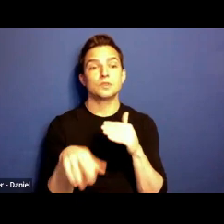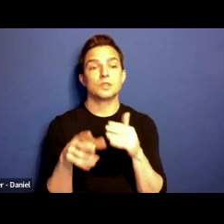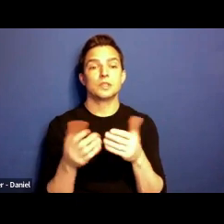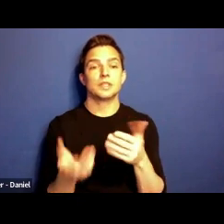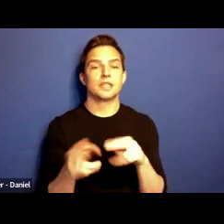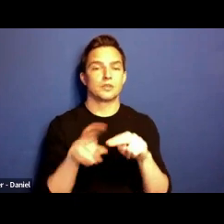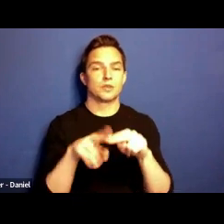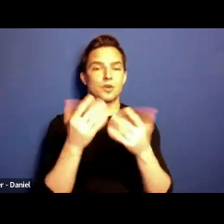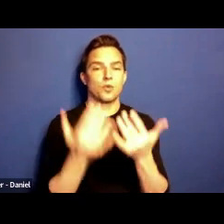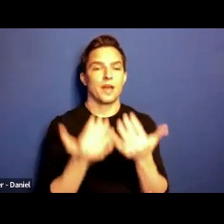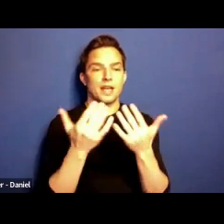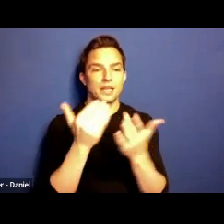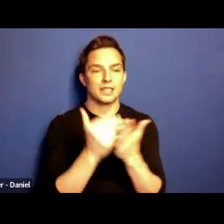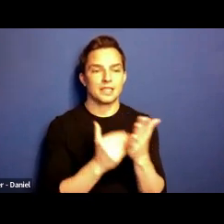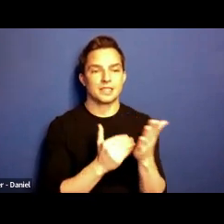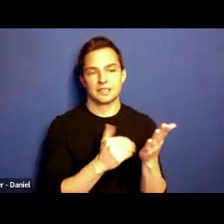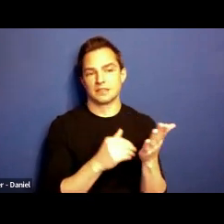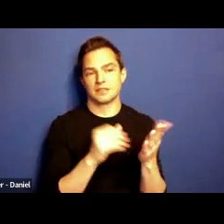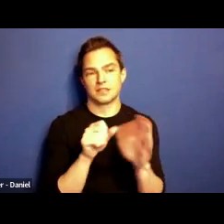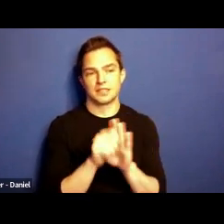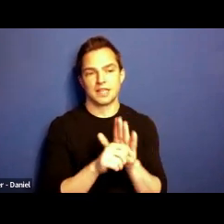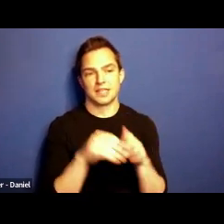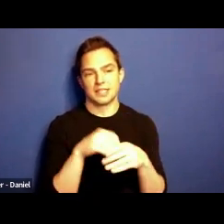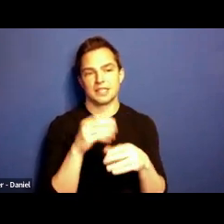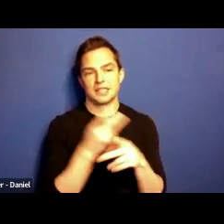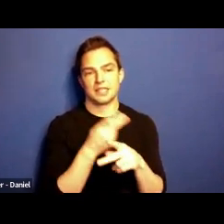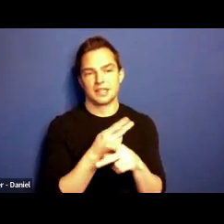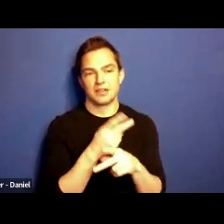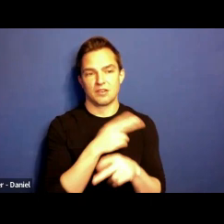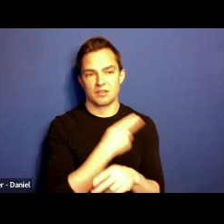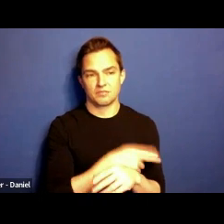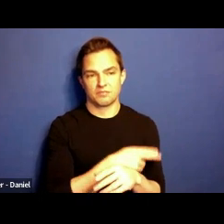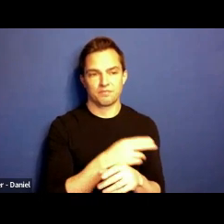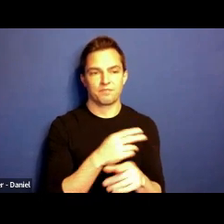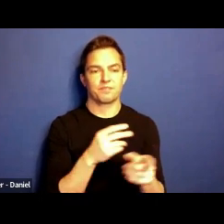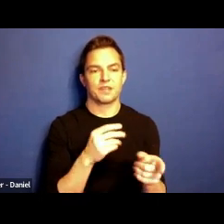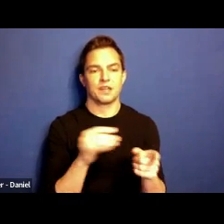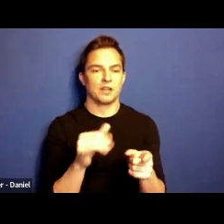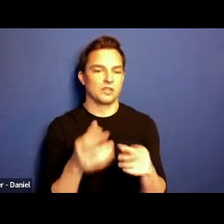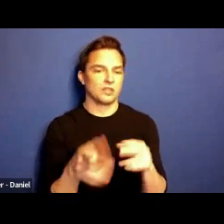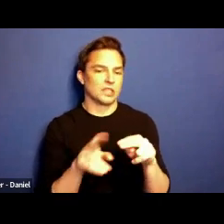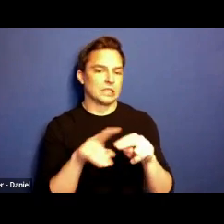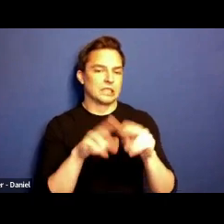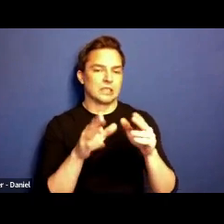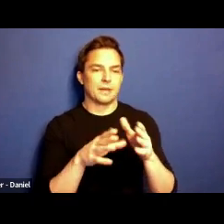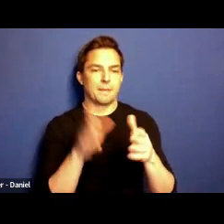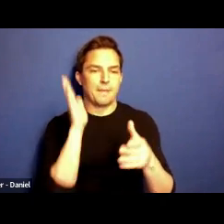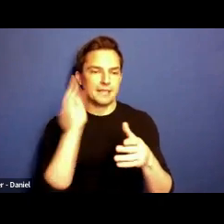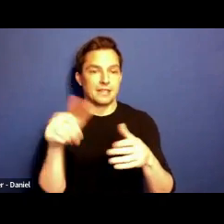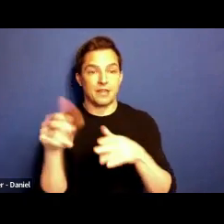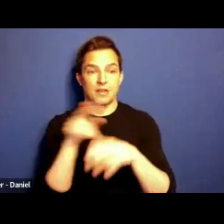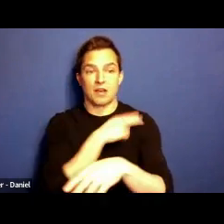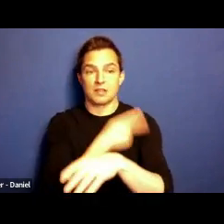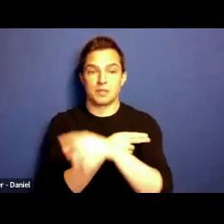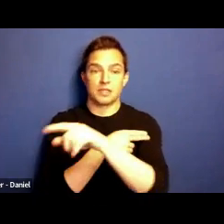lists for care in state hospitals, increased waits for beds in other psych hospitals, resistance to